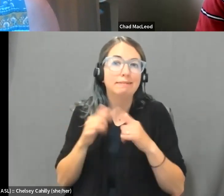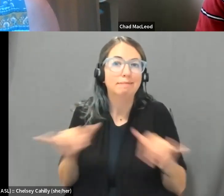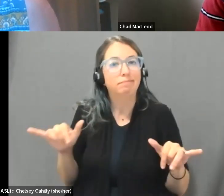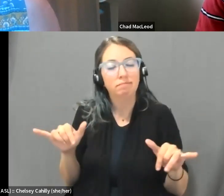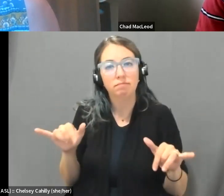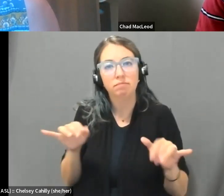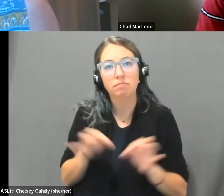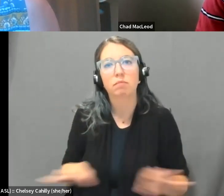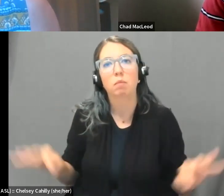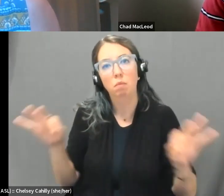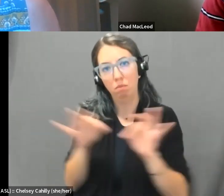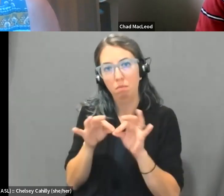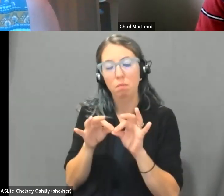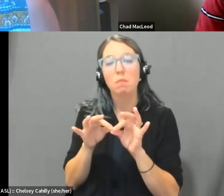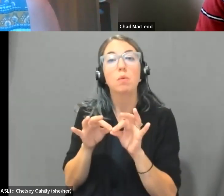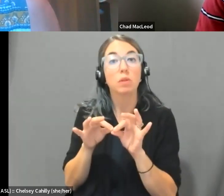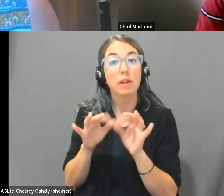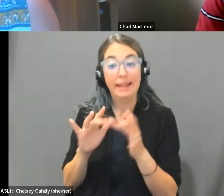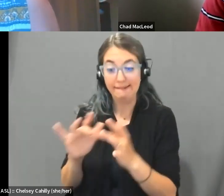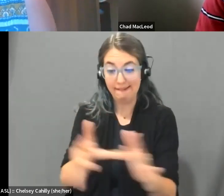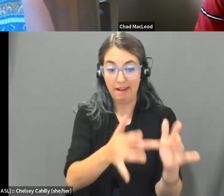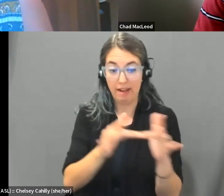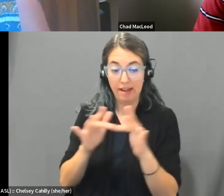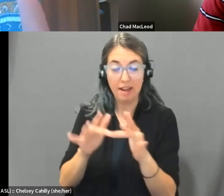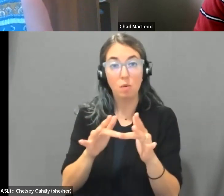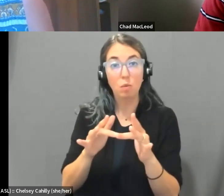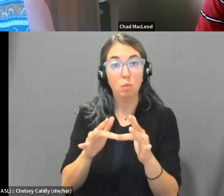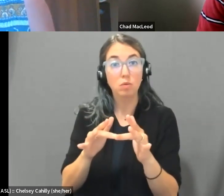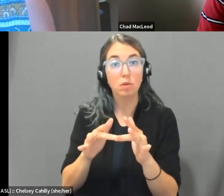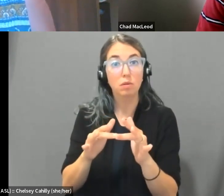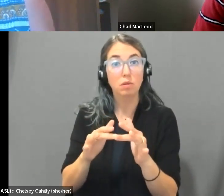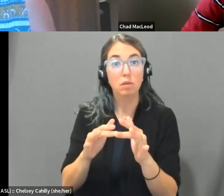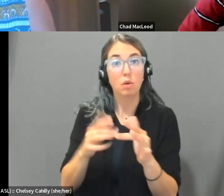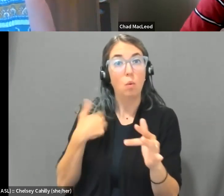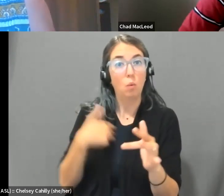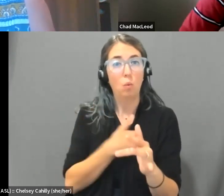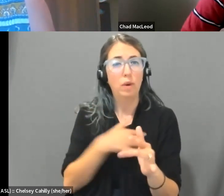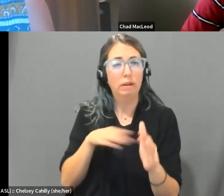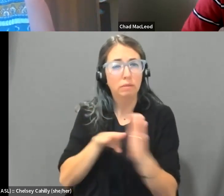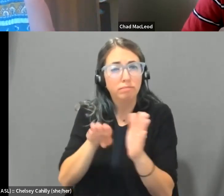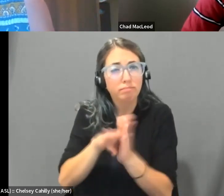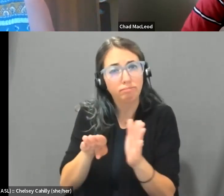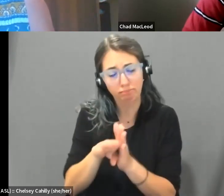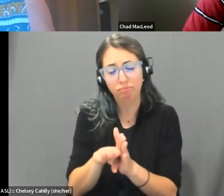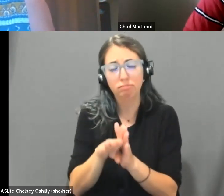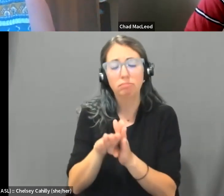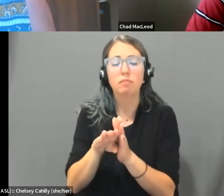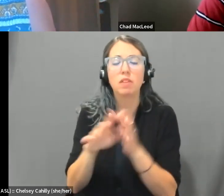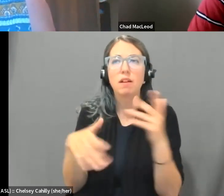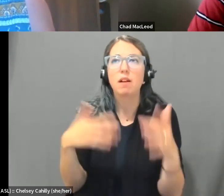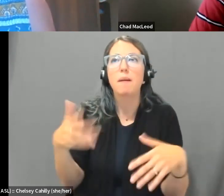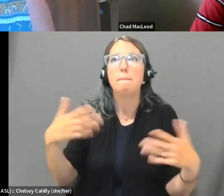the network so that it's the referral process and screening process so that it is